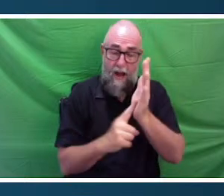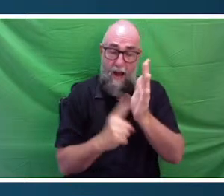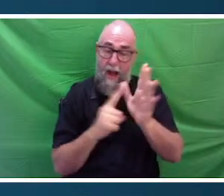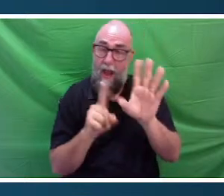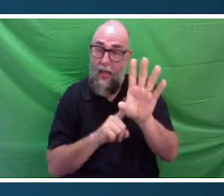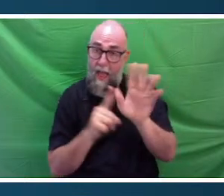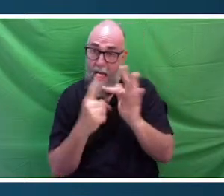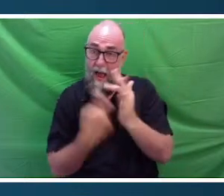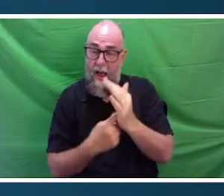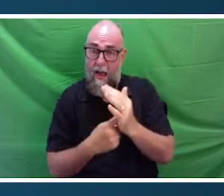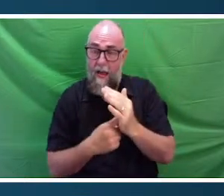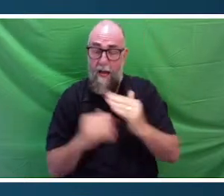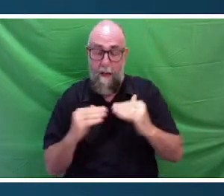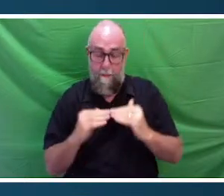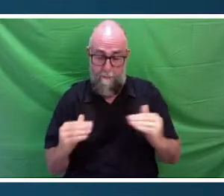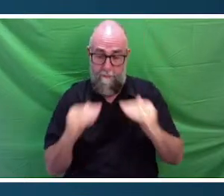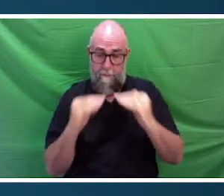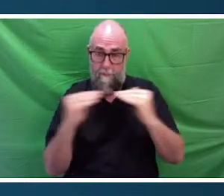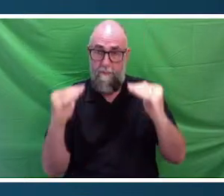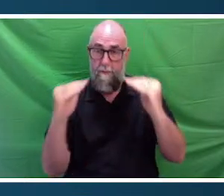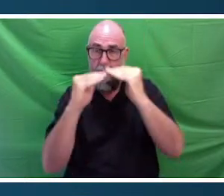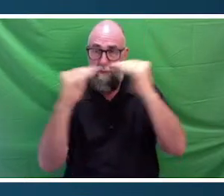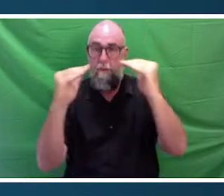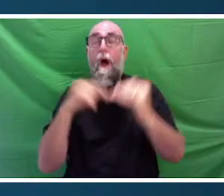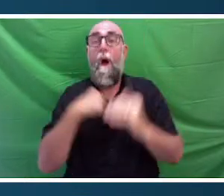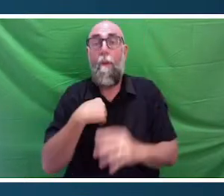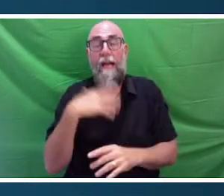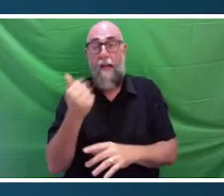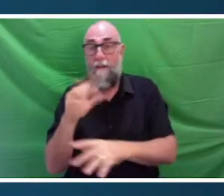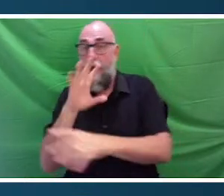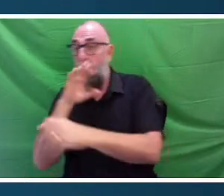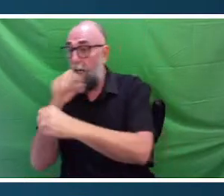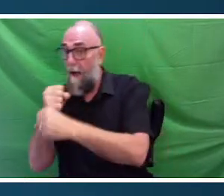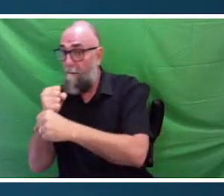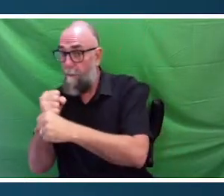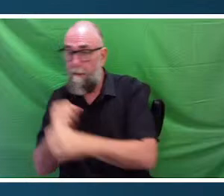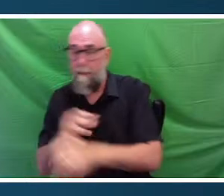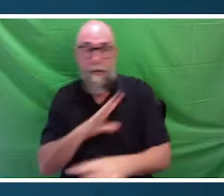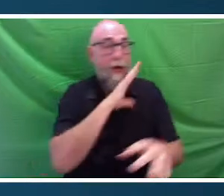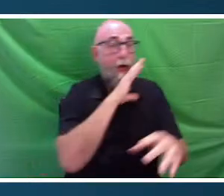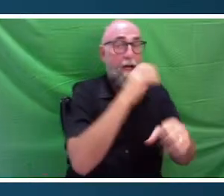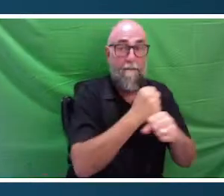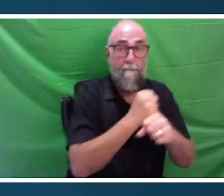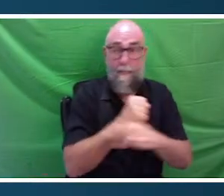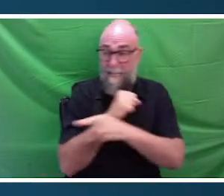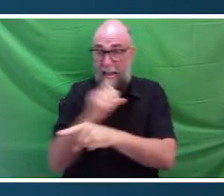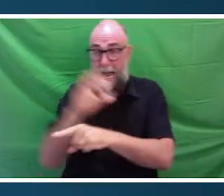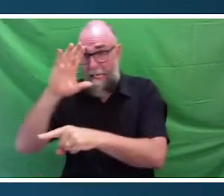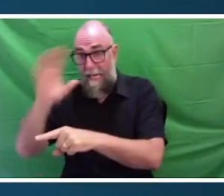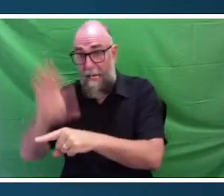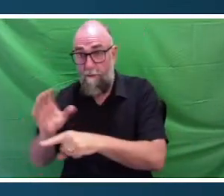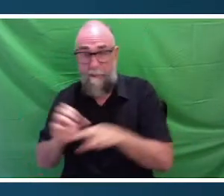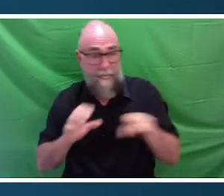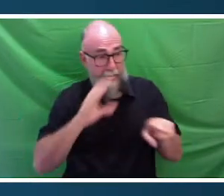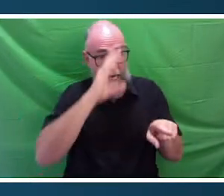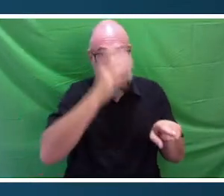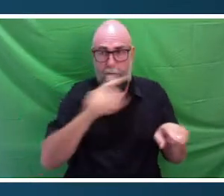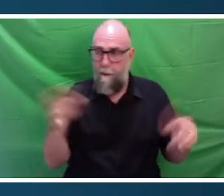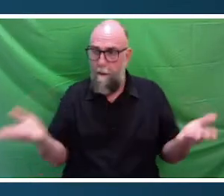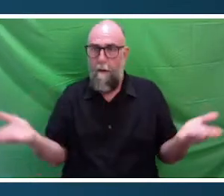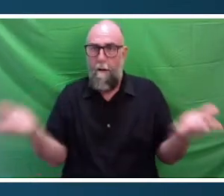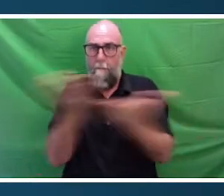layer. Country to country, government to government, what discussions need to be happening at that level so the